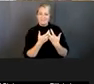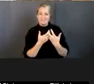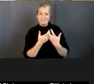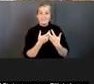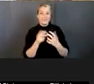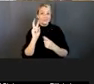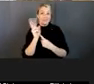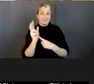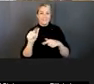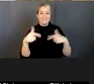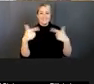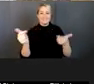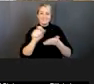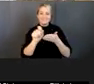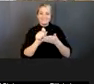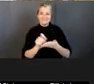2 minutes.